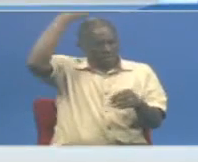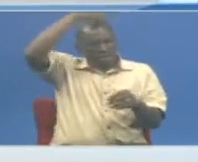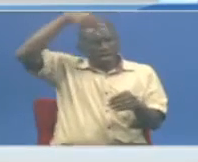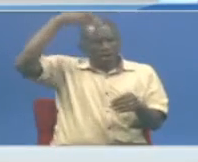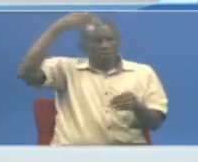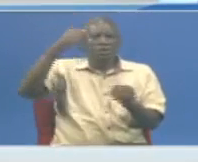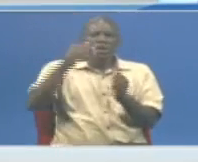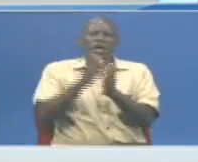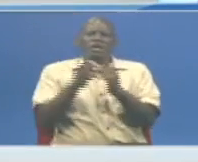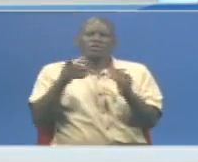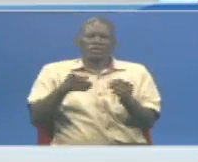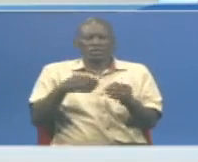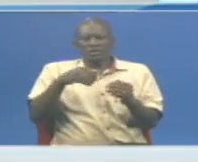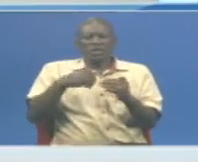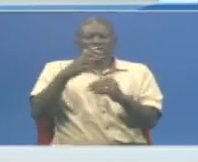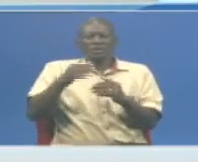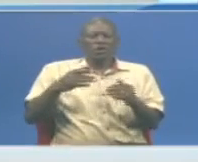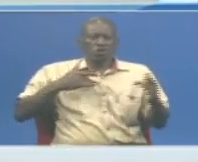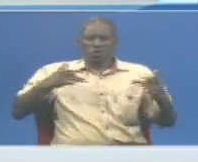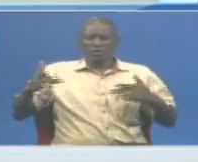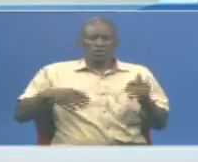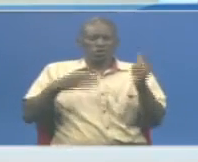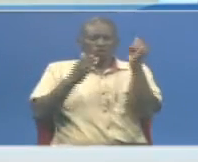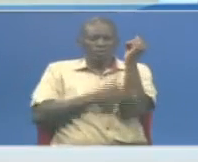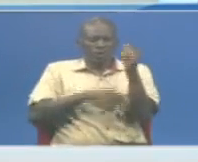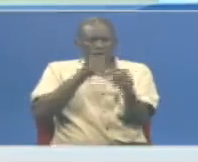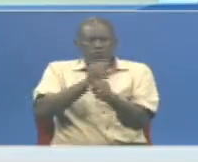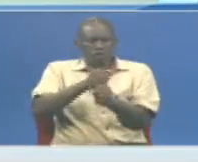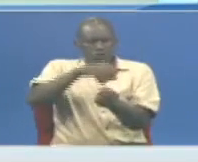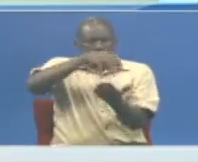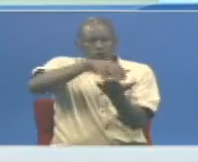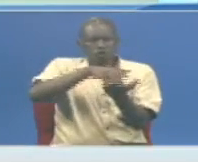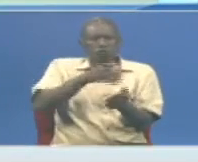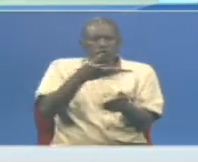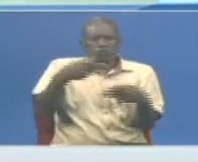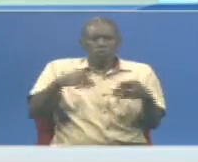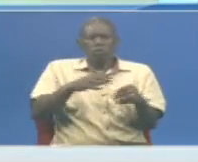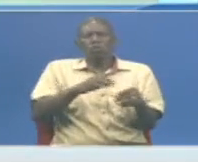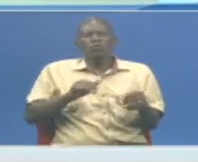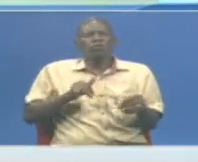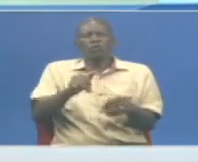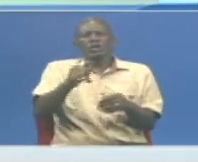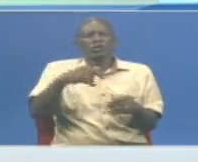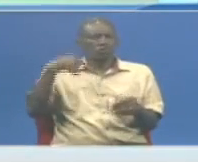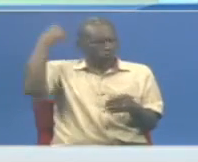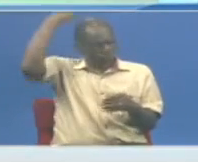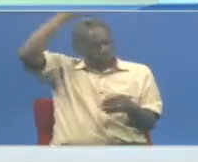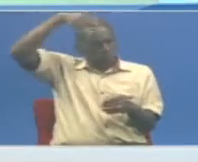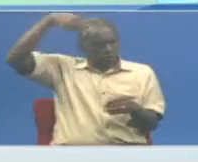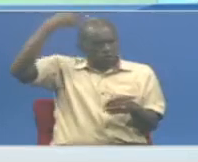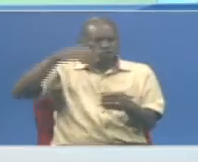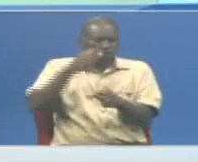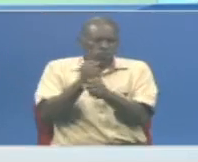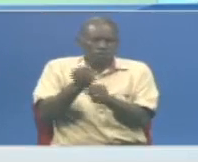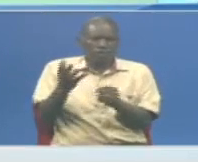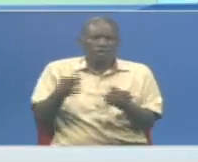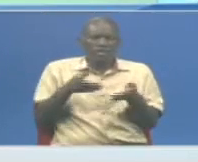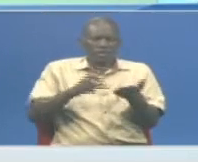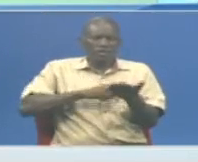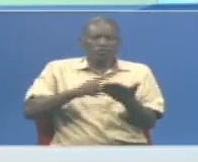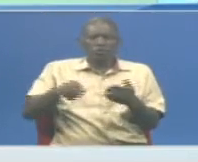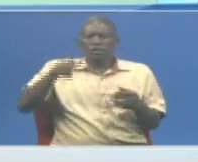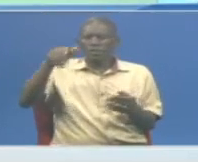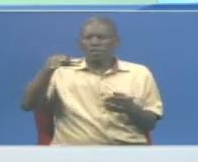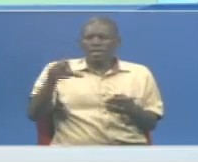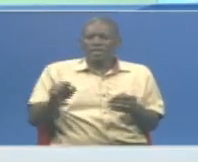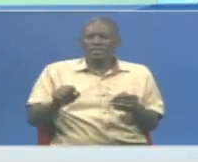amid growing concerns of poor working conditions for the workers in a section of Middle East countries. This week, the Principal Secretary